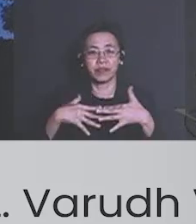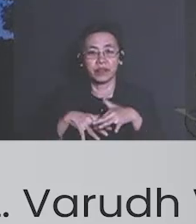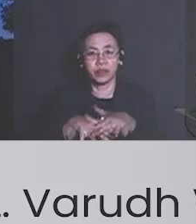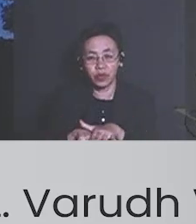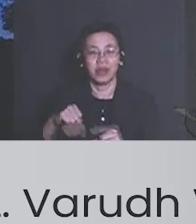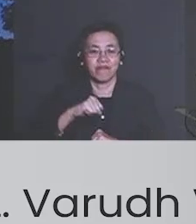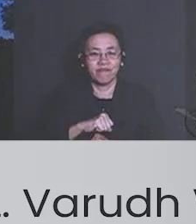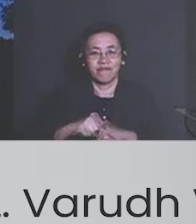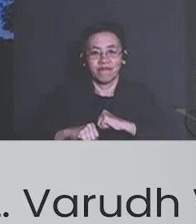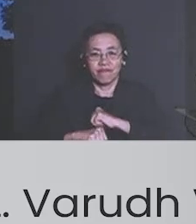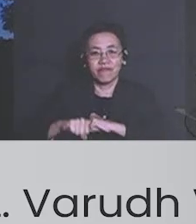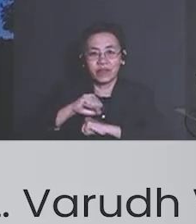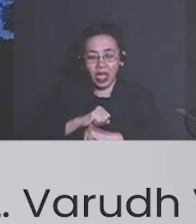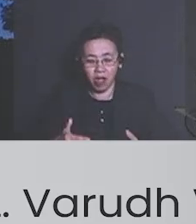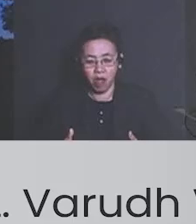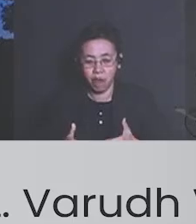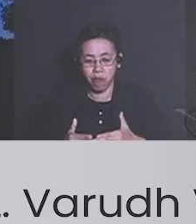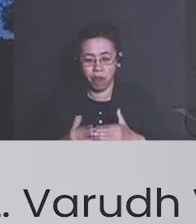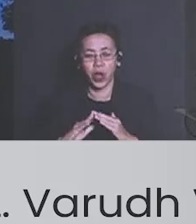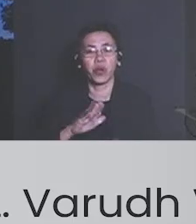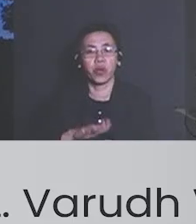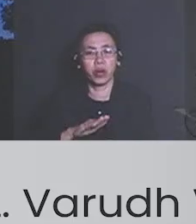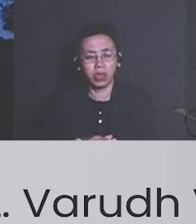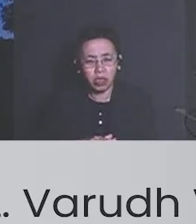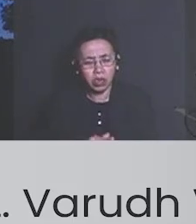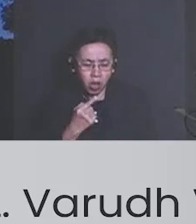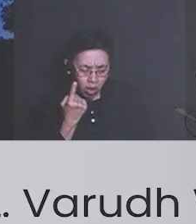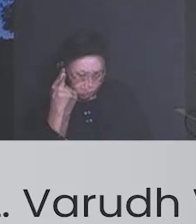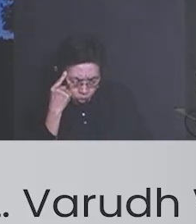of architecture and they can expand the knowledge to others.